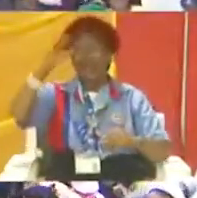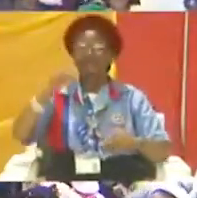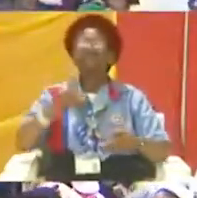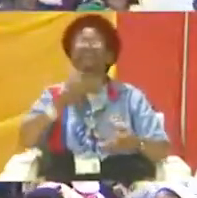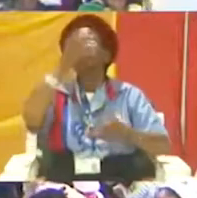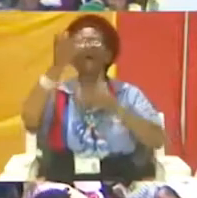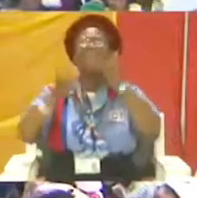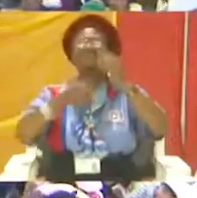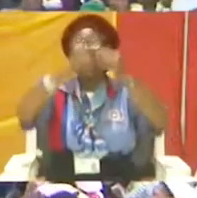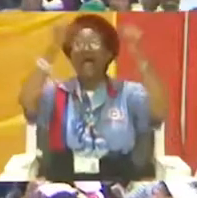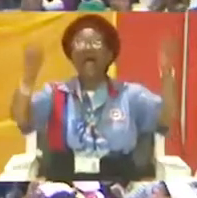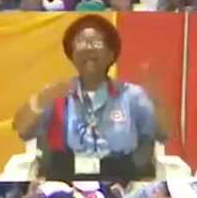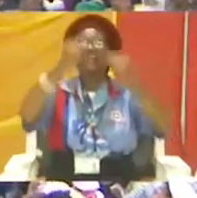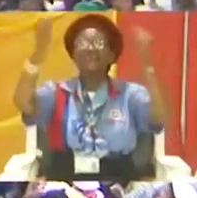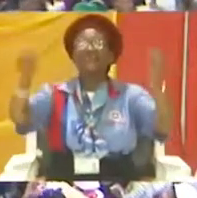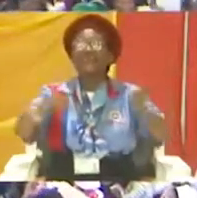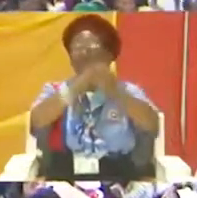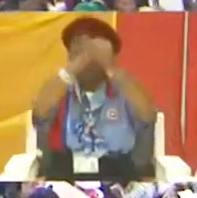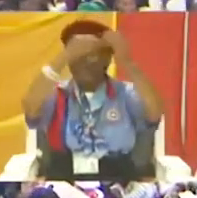hallelujah.